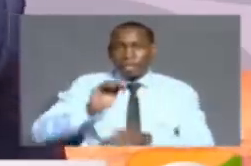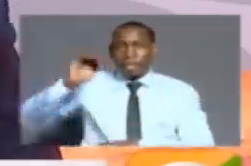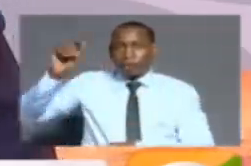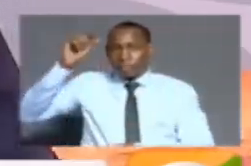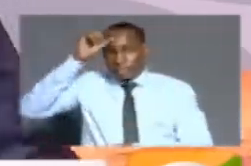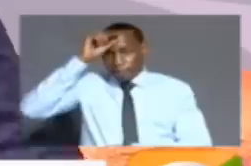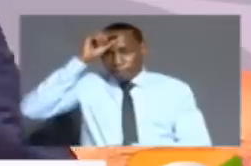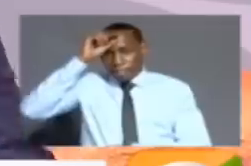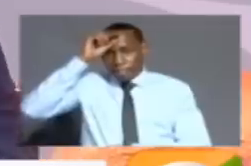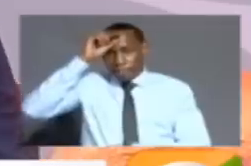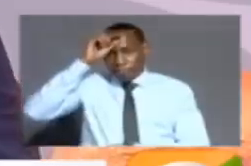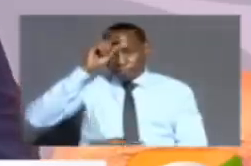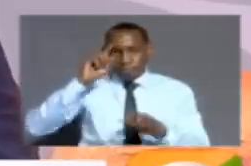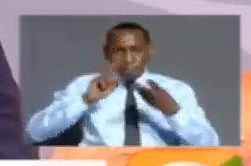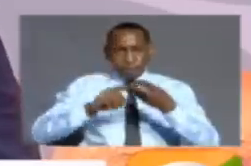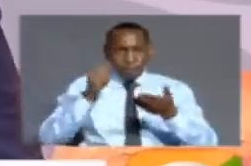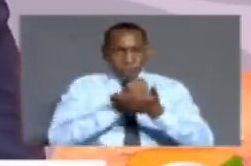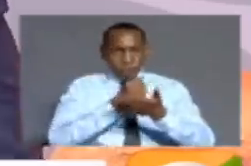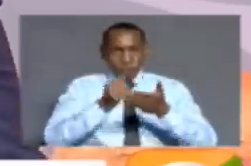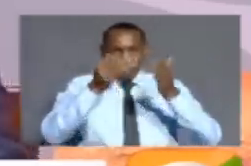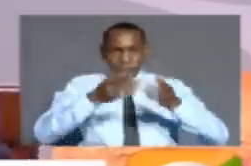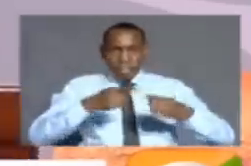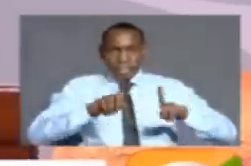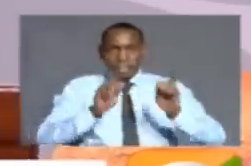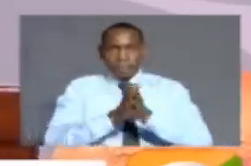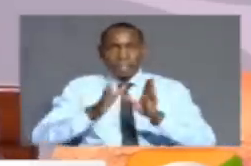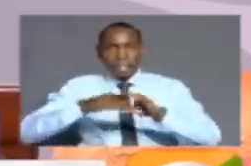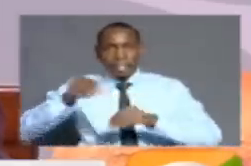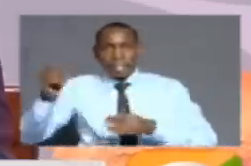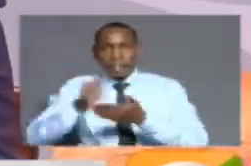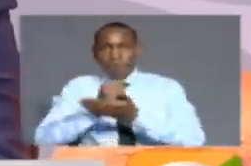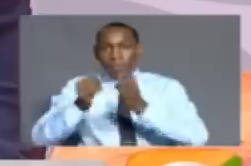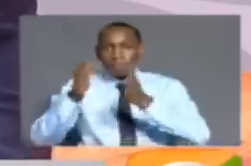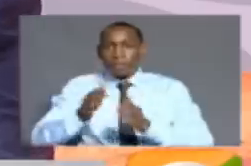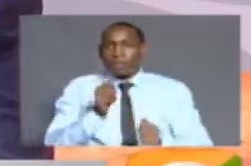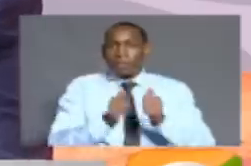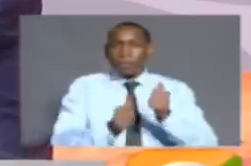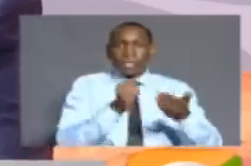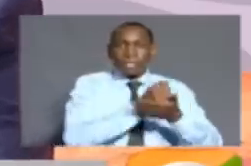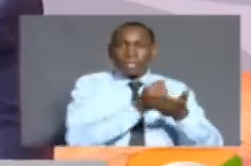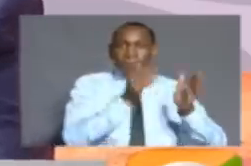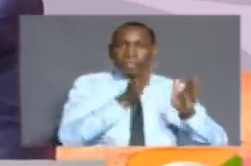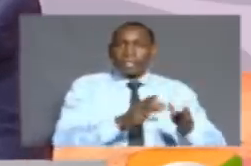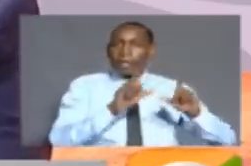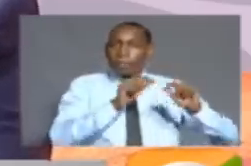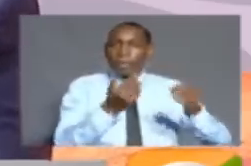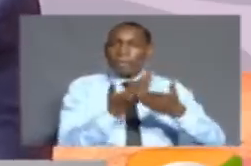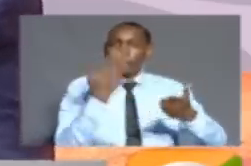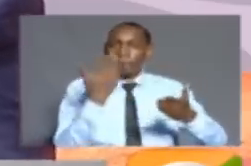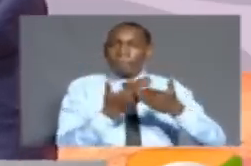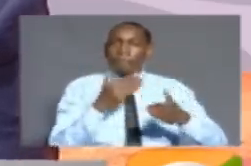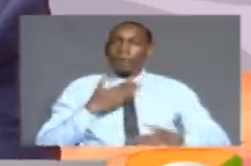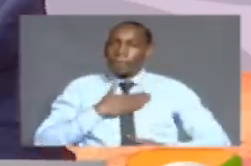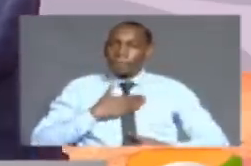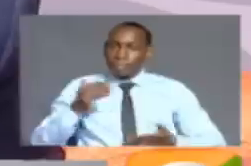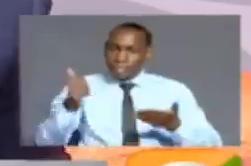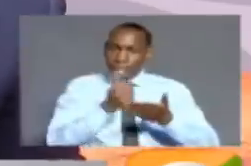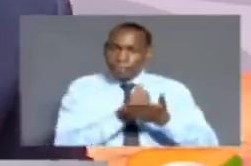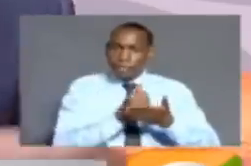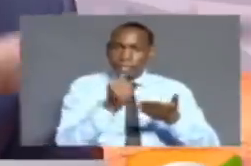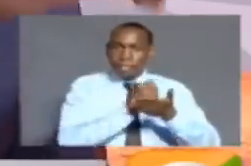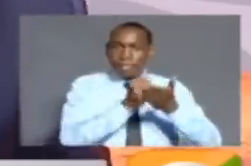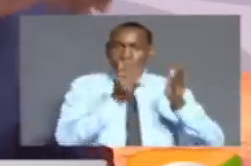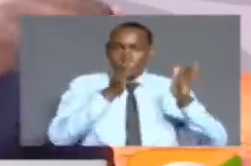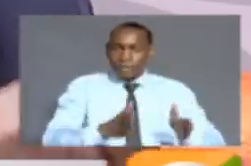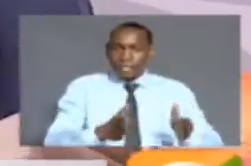government, the auditor himself, the external auditor, who the auditor has been saying for the last 2 years, please appoint an auditor, and then he